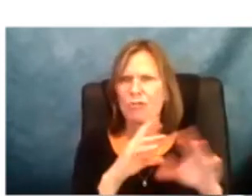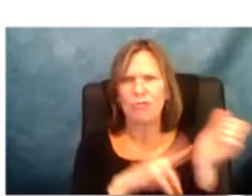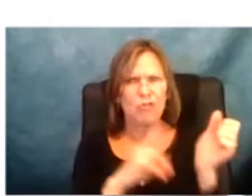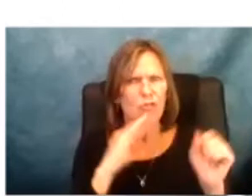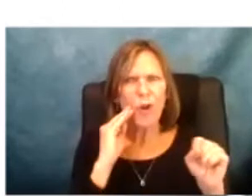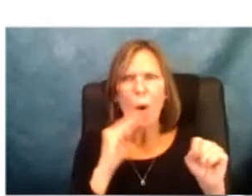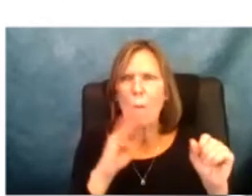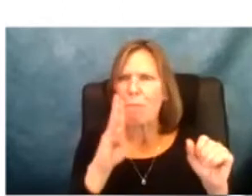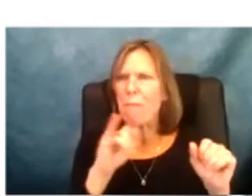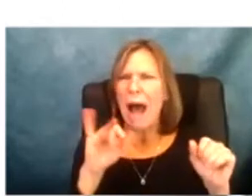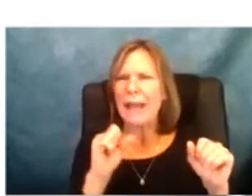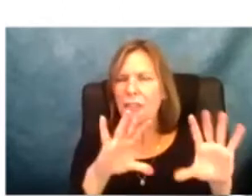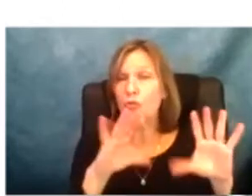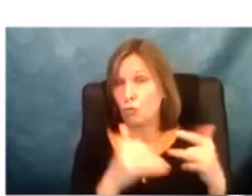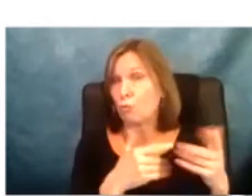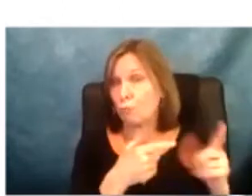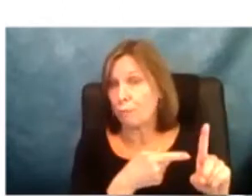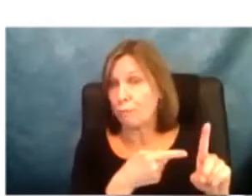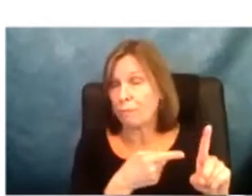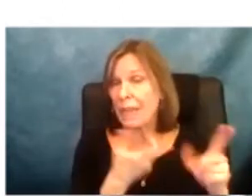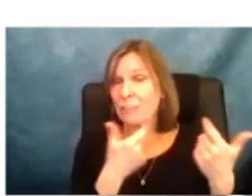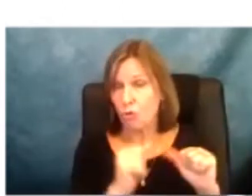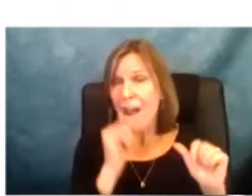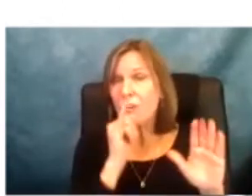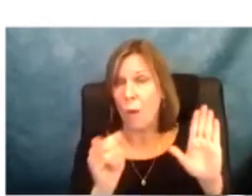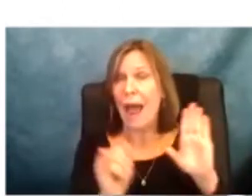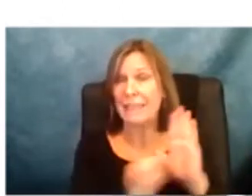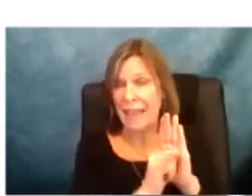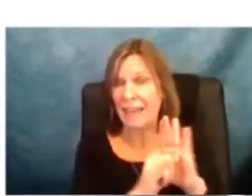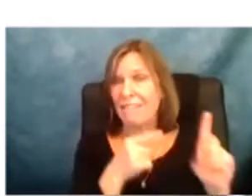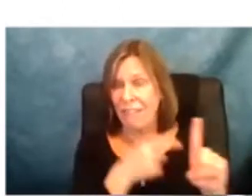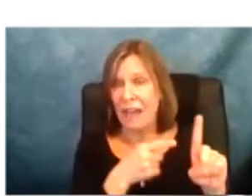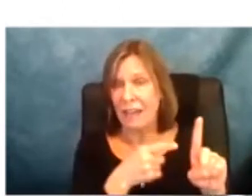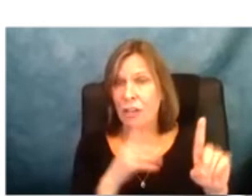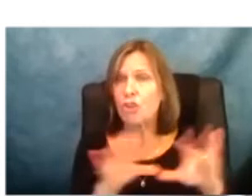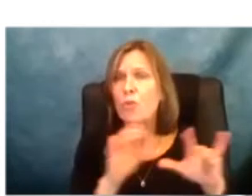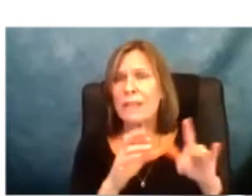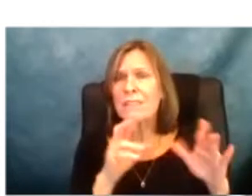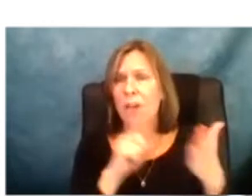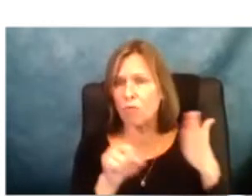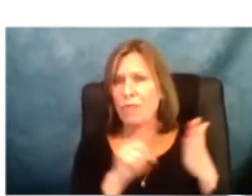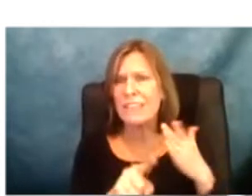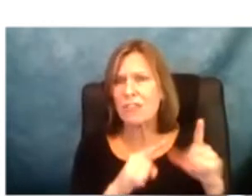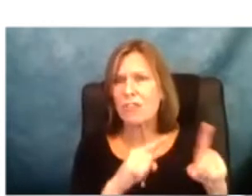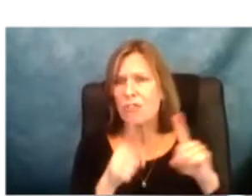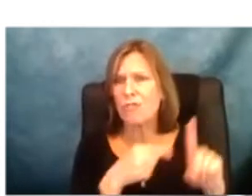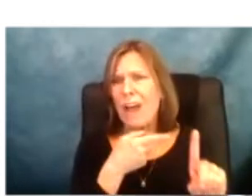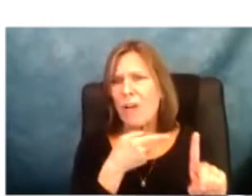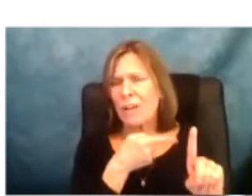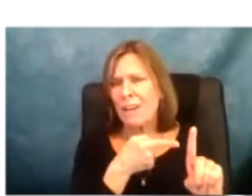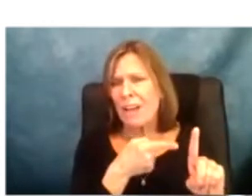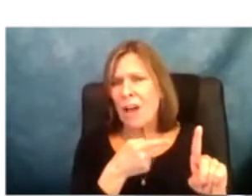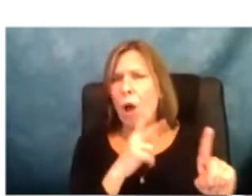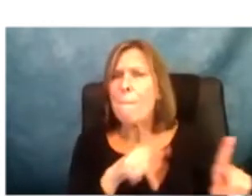bias group is trying to identify and maybe do some research around the fact that like personal